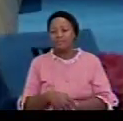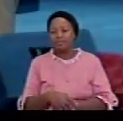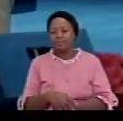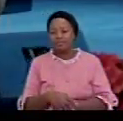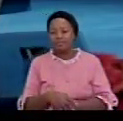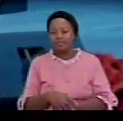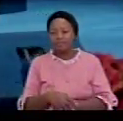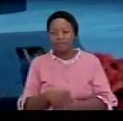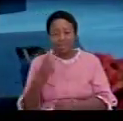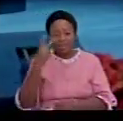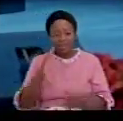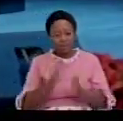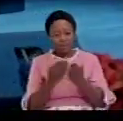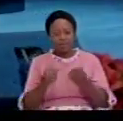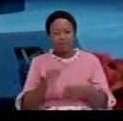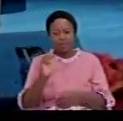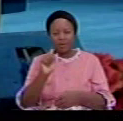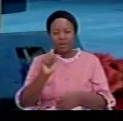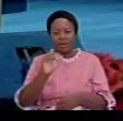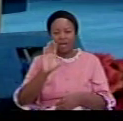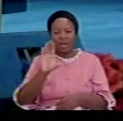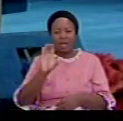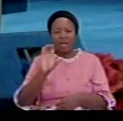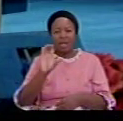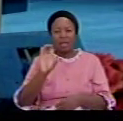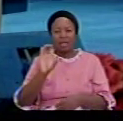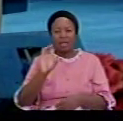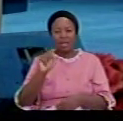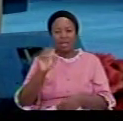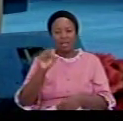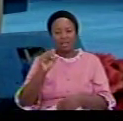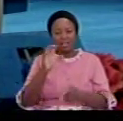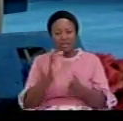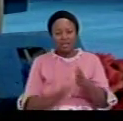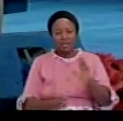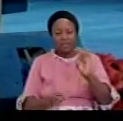Look at Acts chapter 8, verse 35.